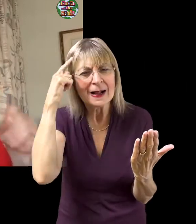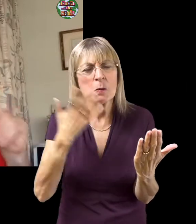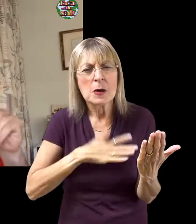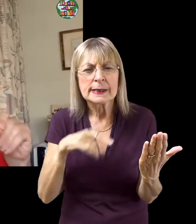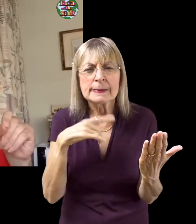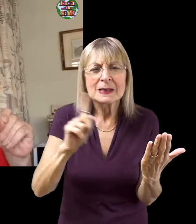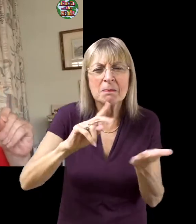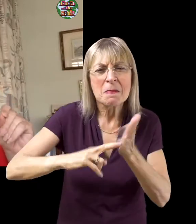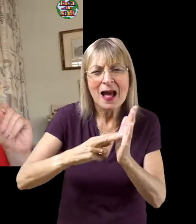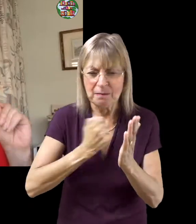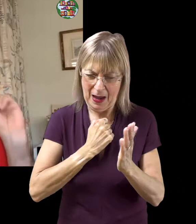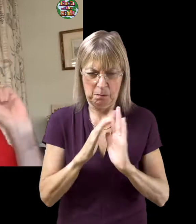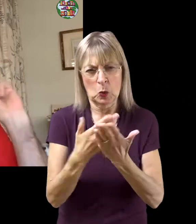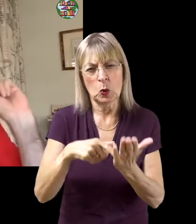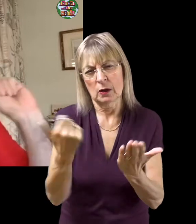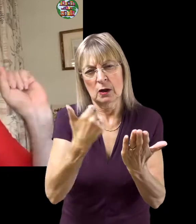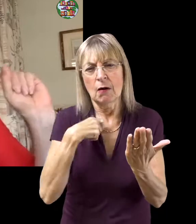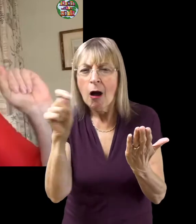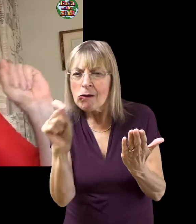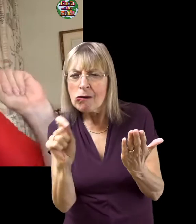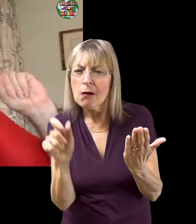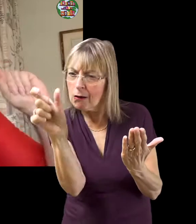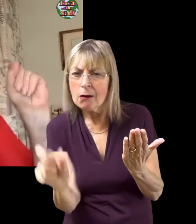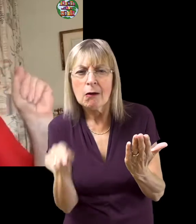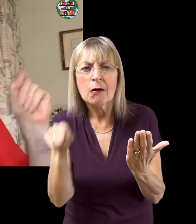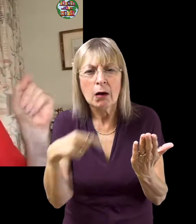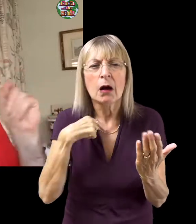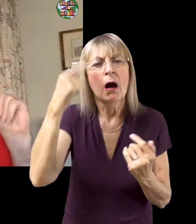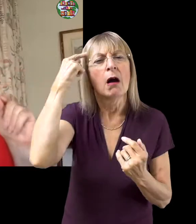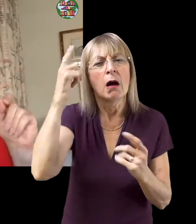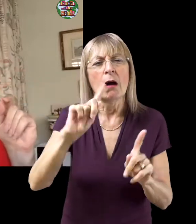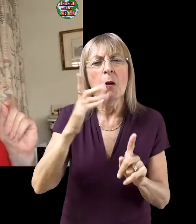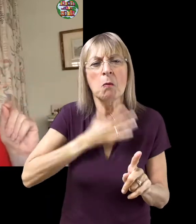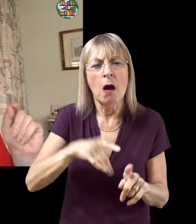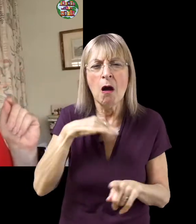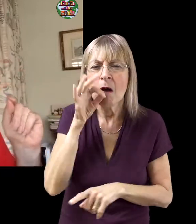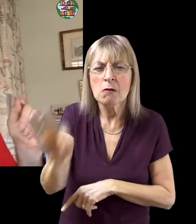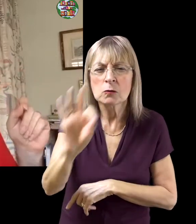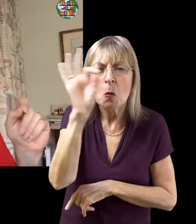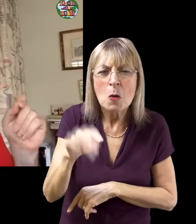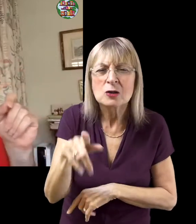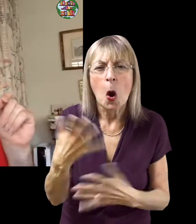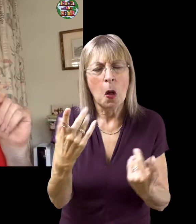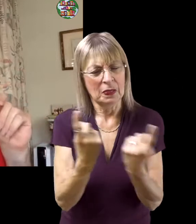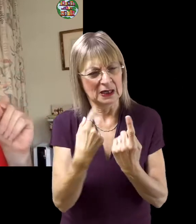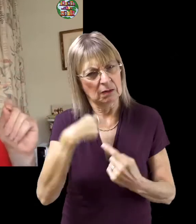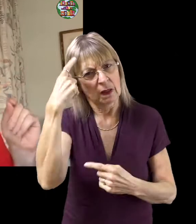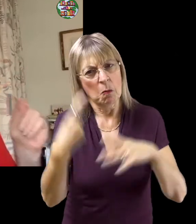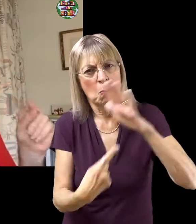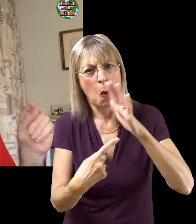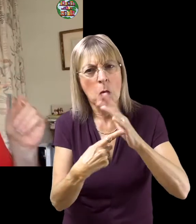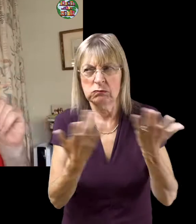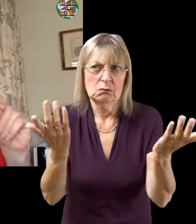little things, because they're my own books, I'm allowed to scribble in the margins. I scribble little things in the margins for things that I want to ask questions